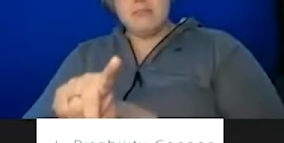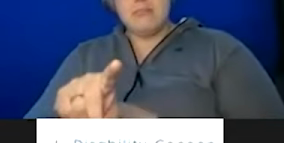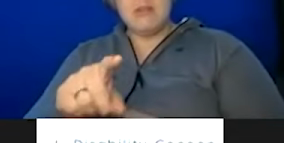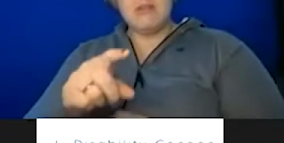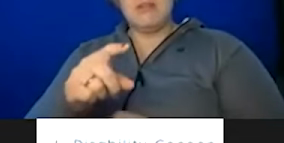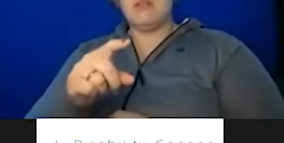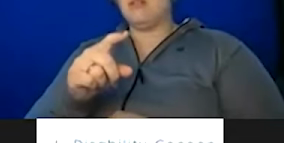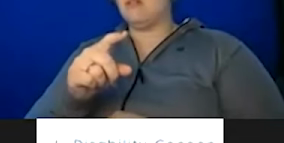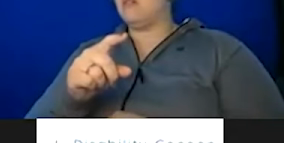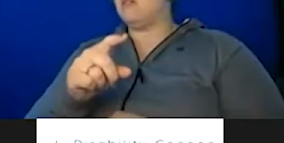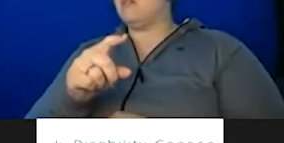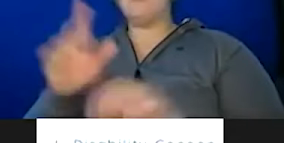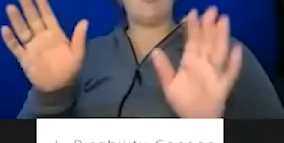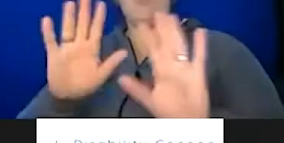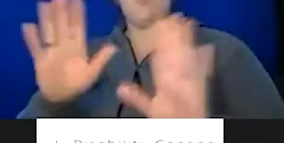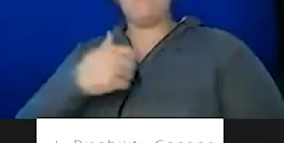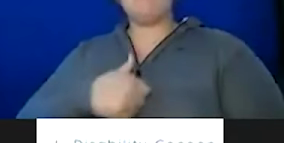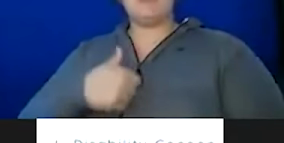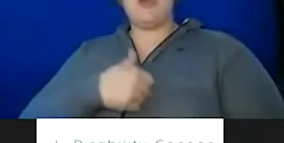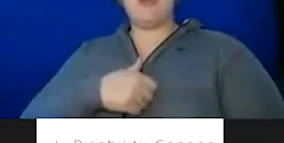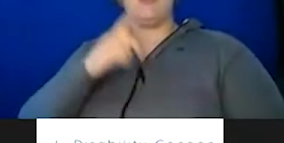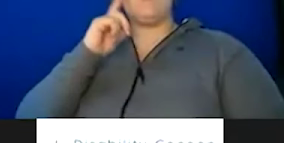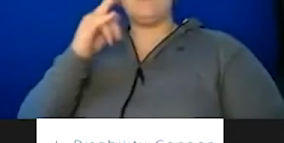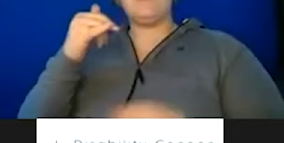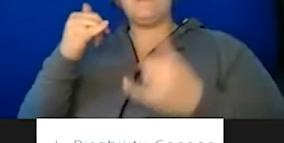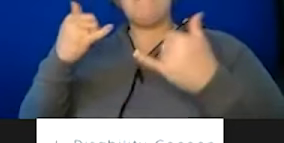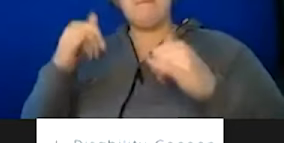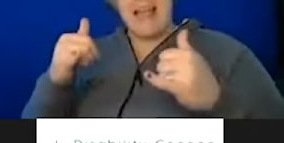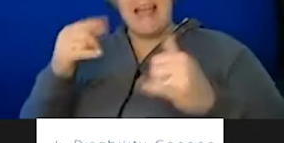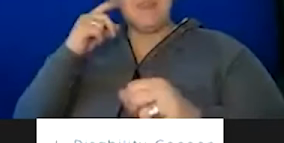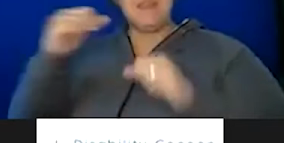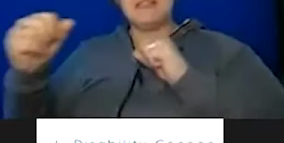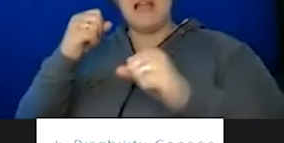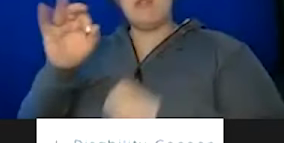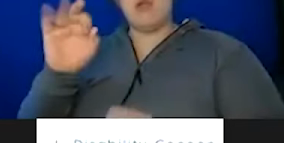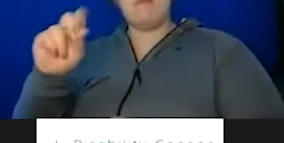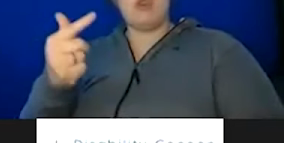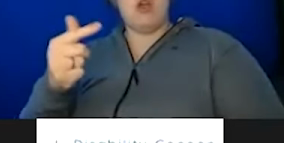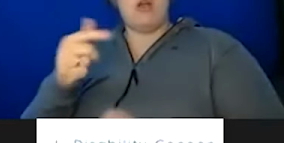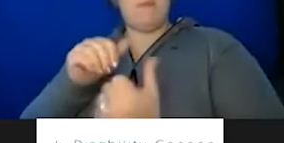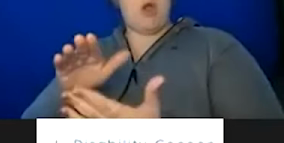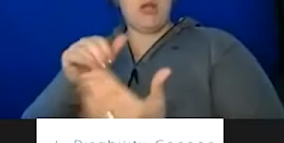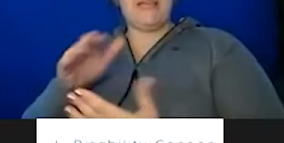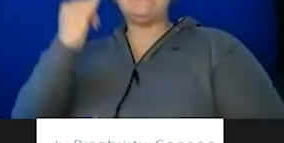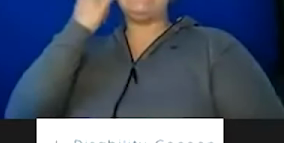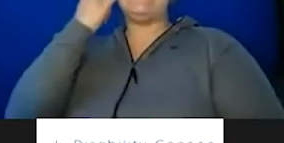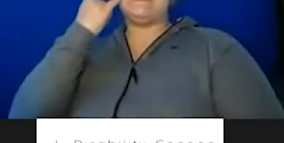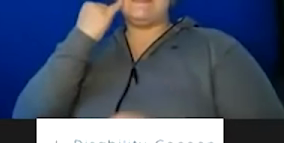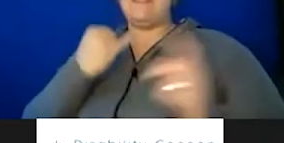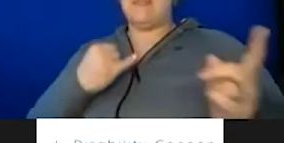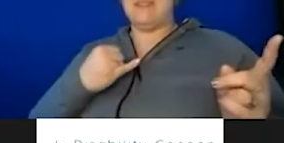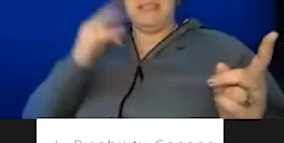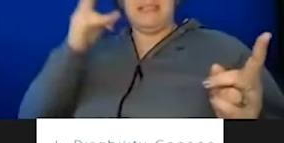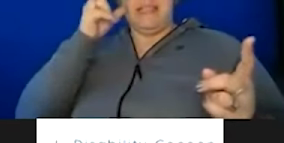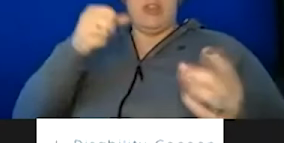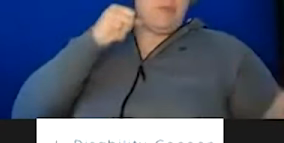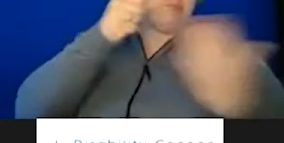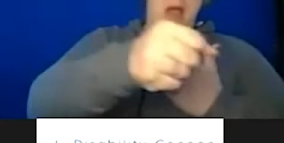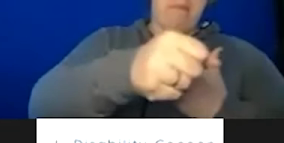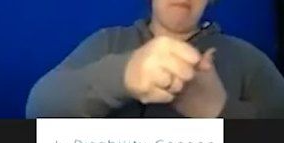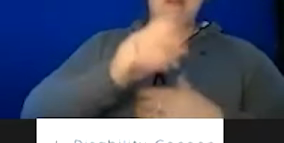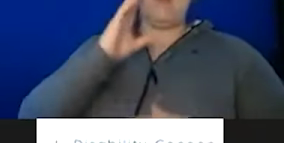it plays the sound of dogs barking if it hears those things. And then it will